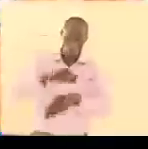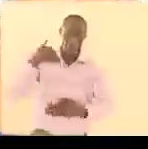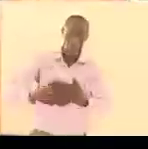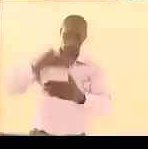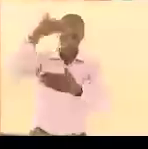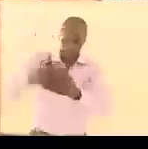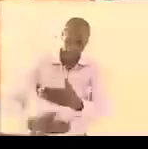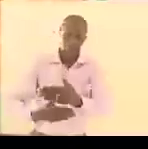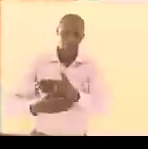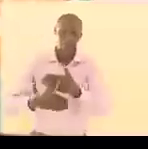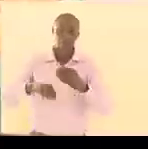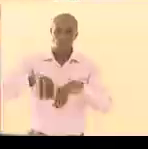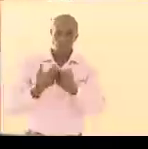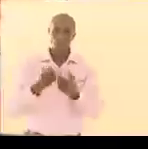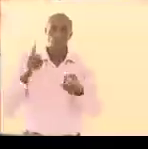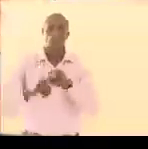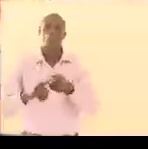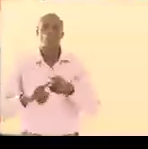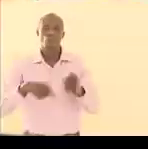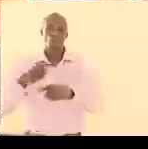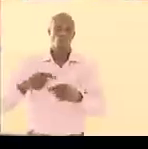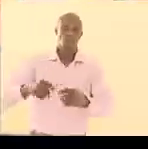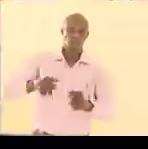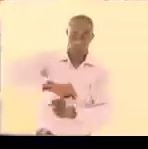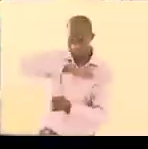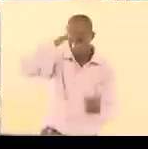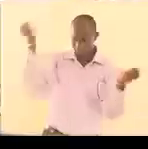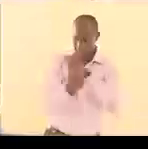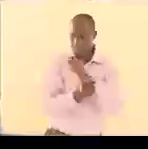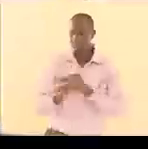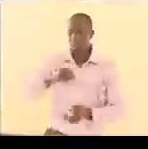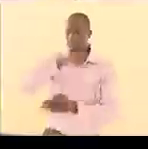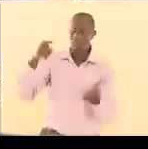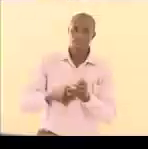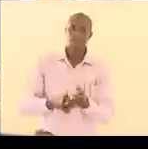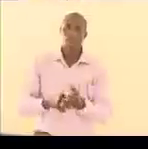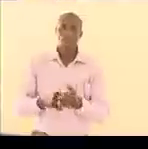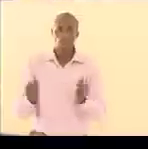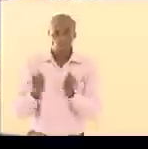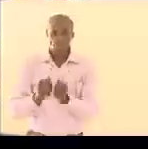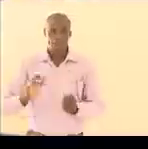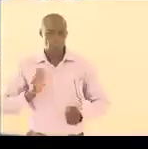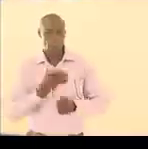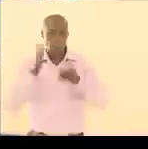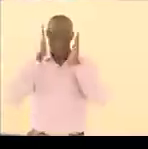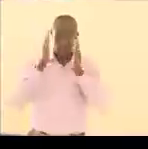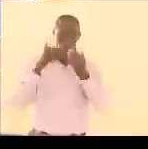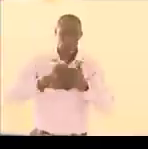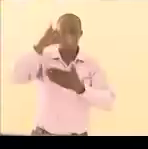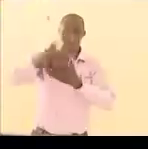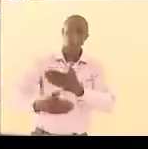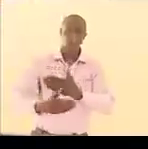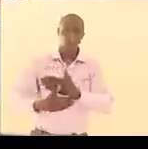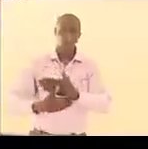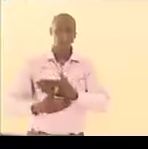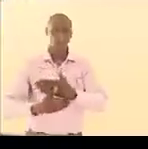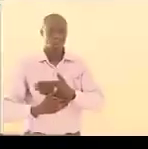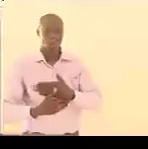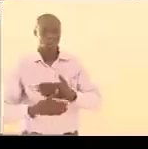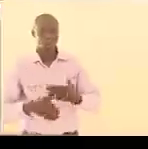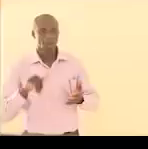the best in this world. How to go around transforming this world, yet with our focus in the next. Part of the reason